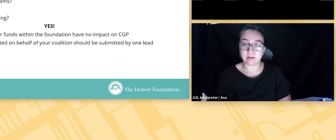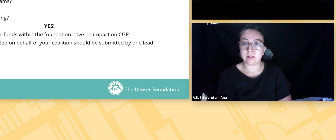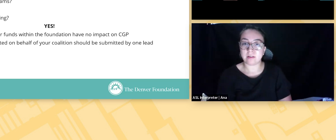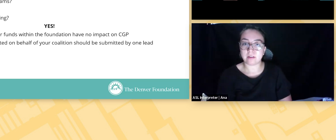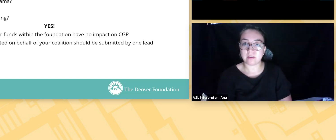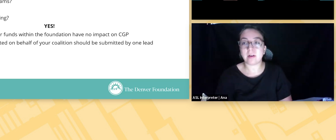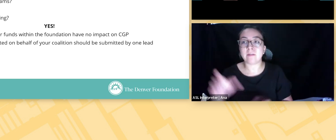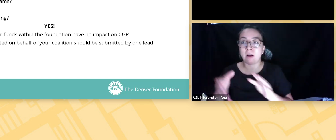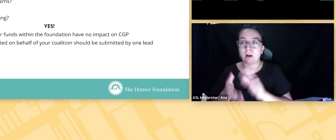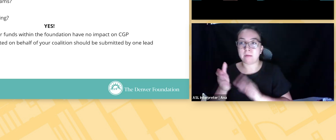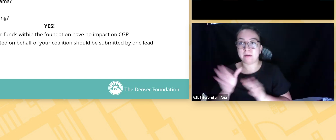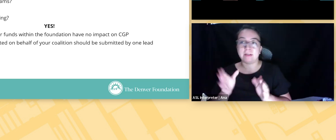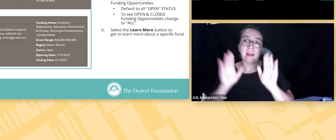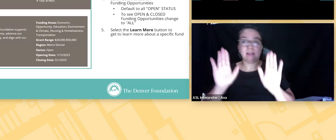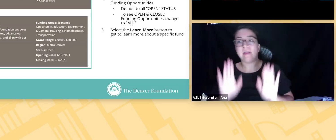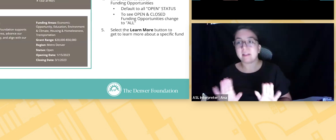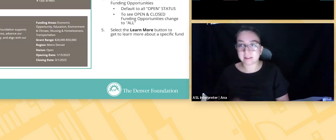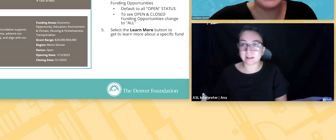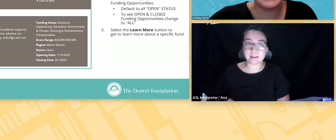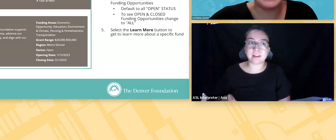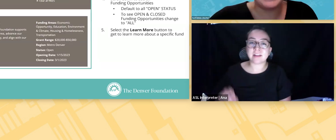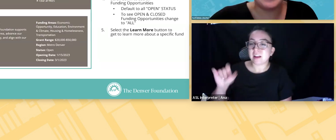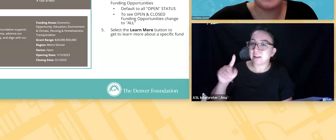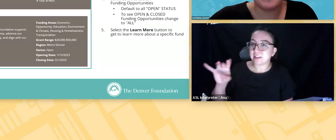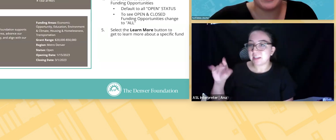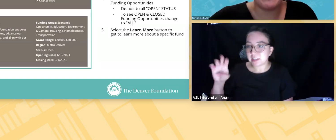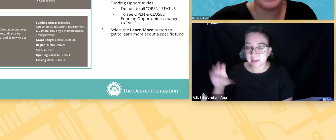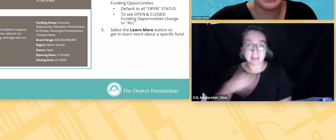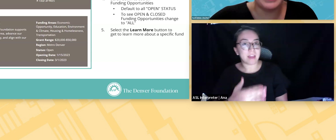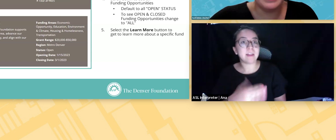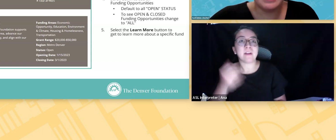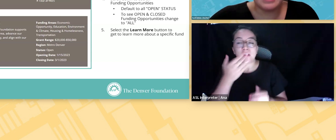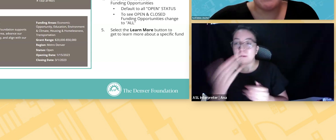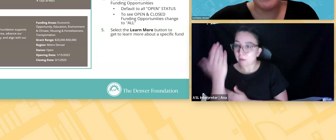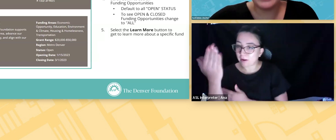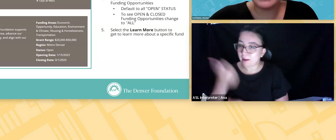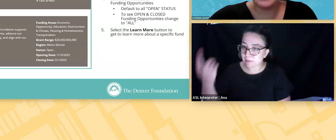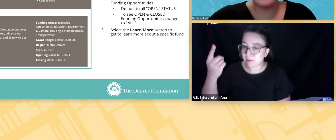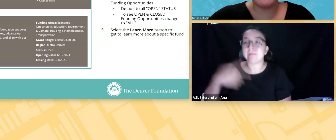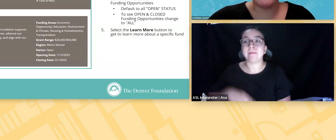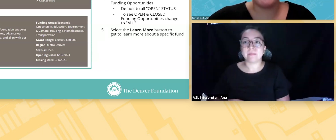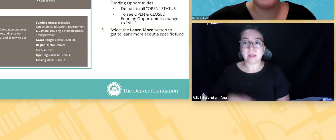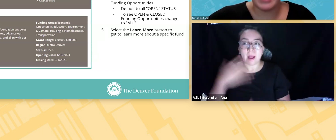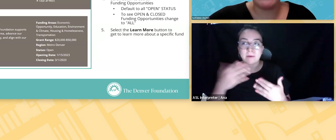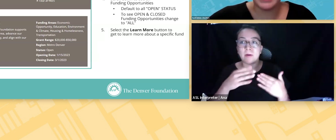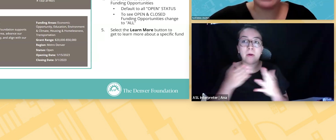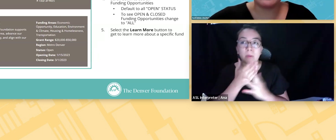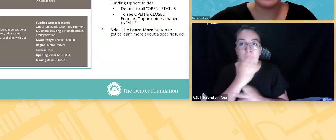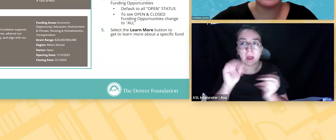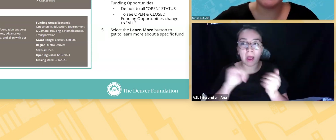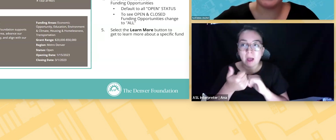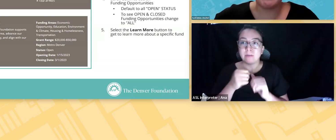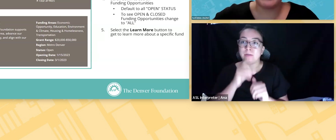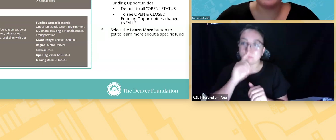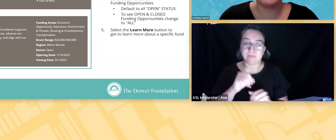Operational Excellence. Sachi? Thanks, Stacey, and good morning, everybody. I'm going to take you all through how to